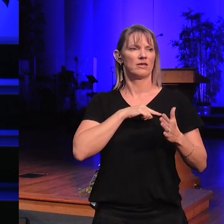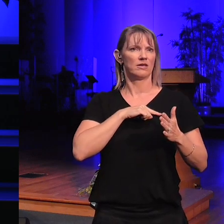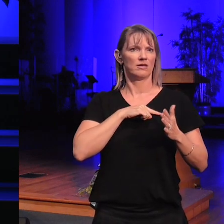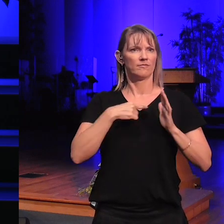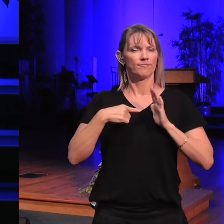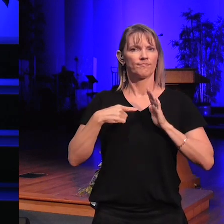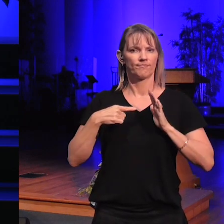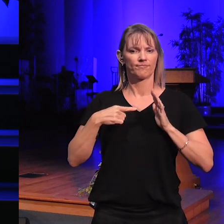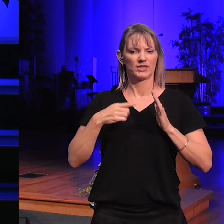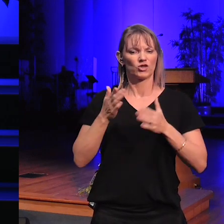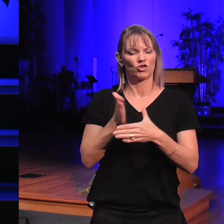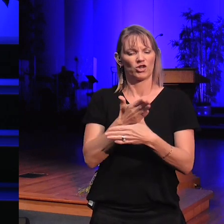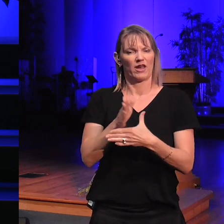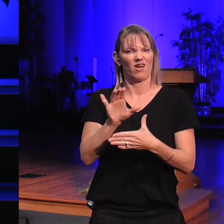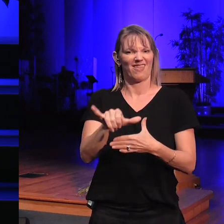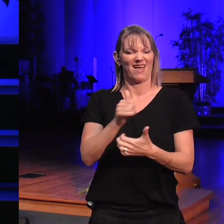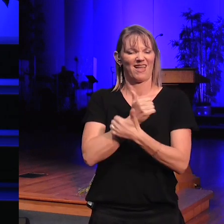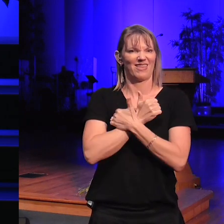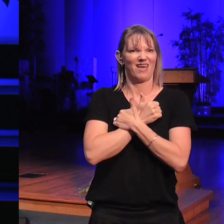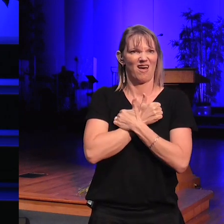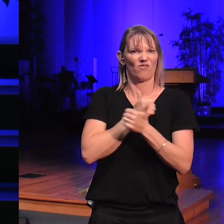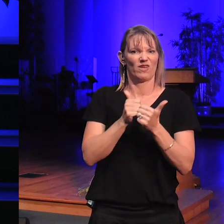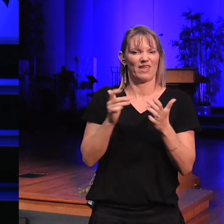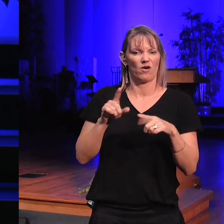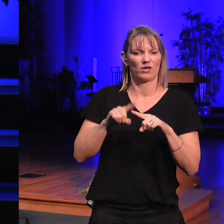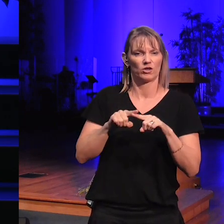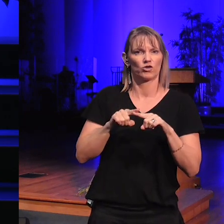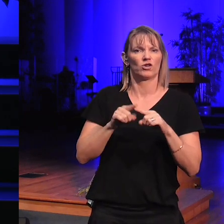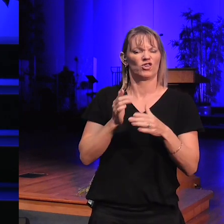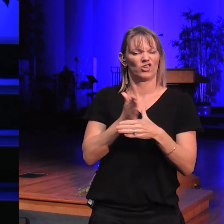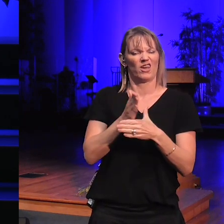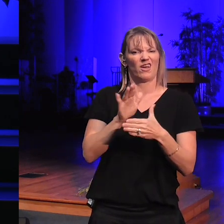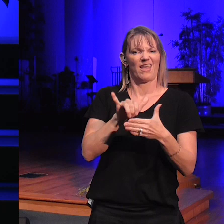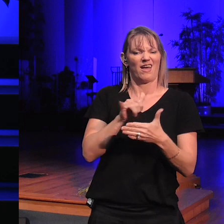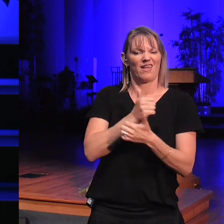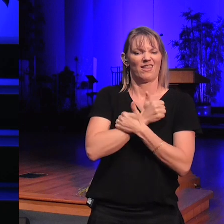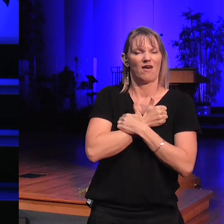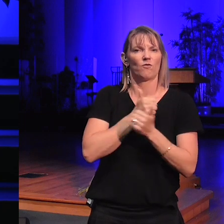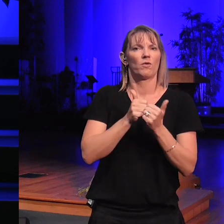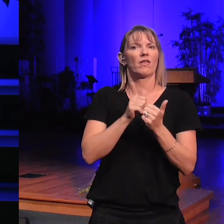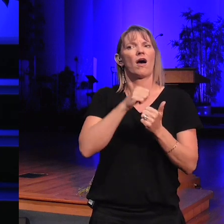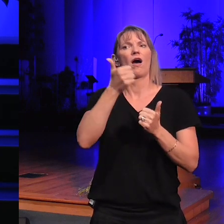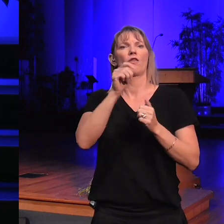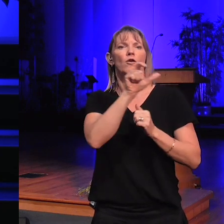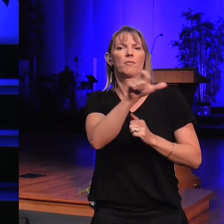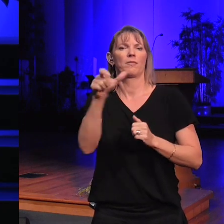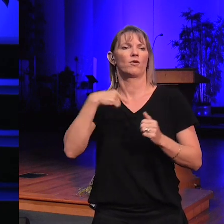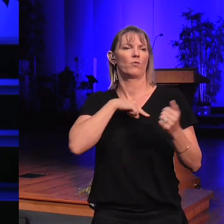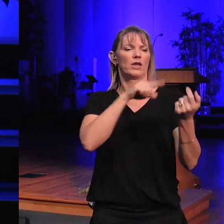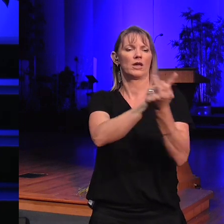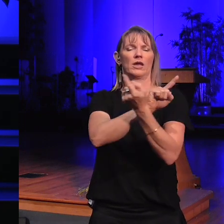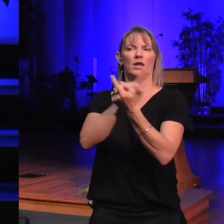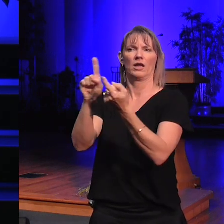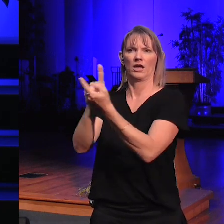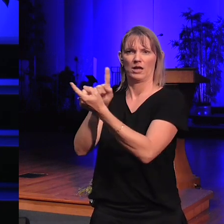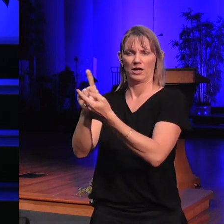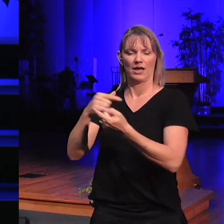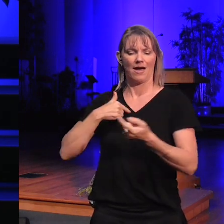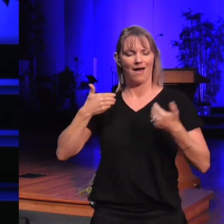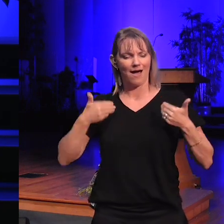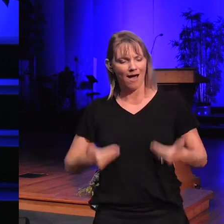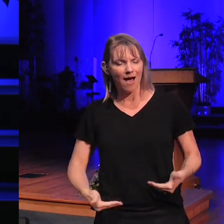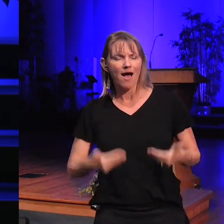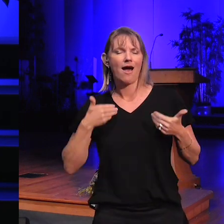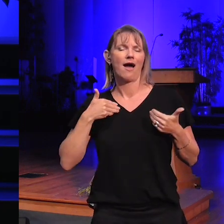and share that love unconditionally with everyone that we run into. I